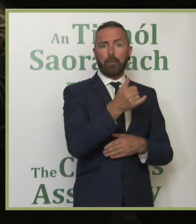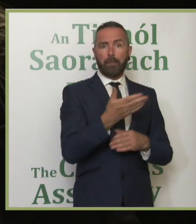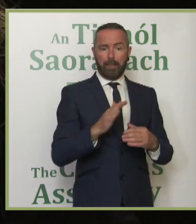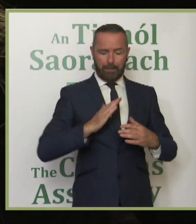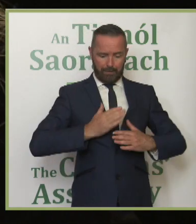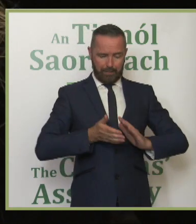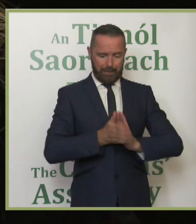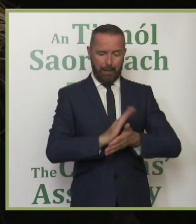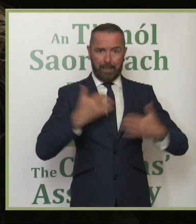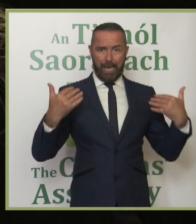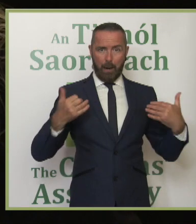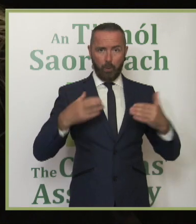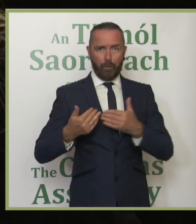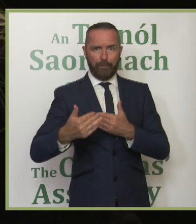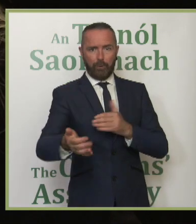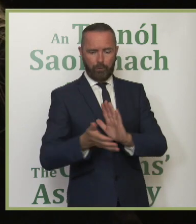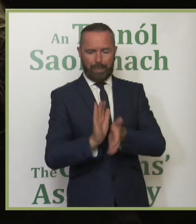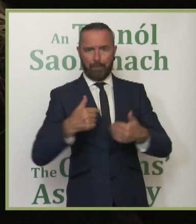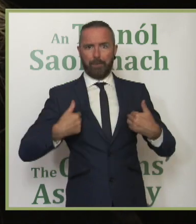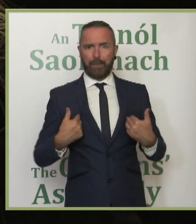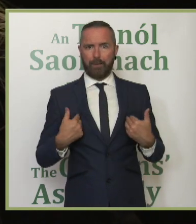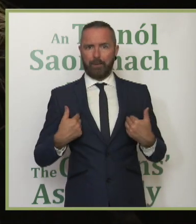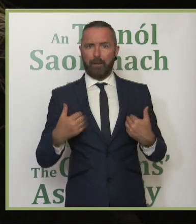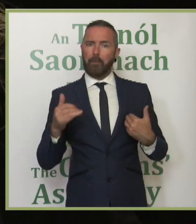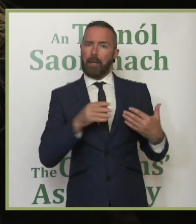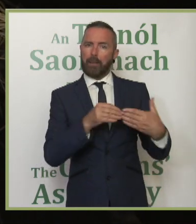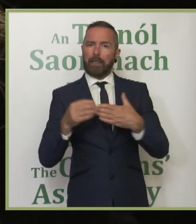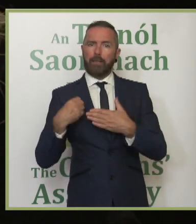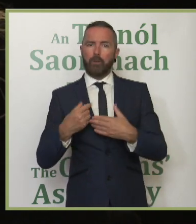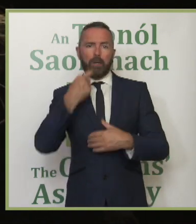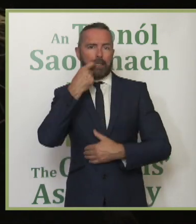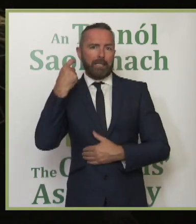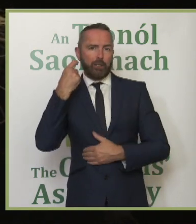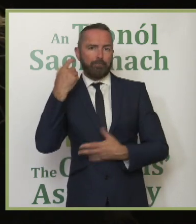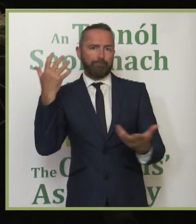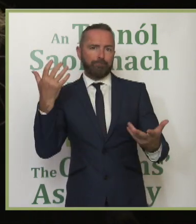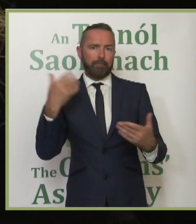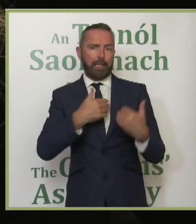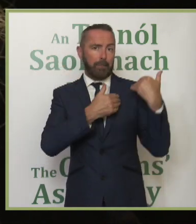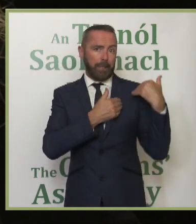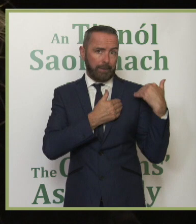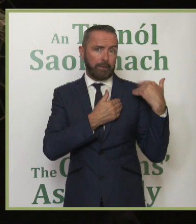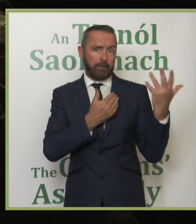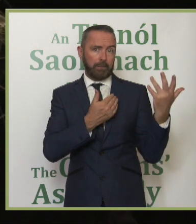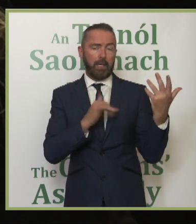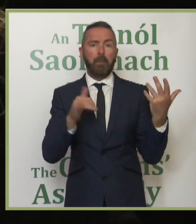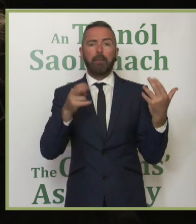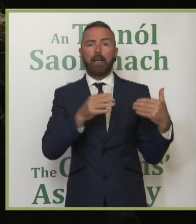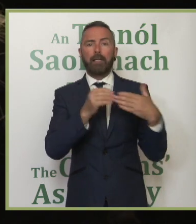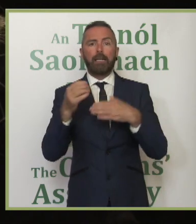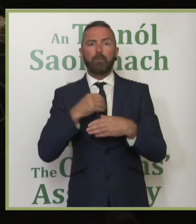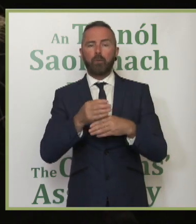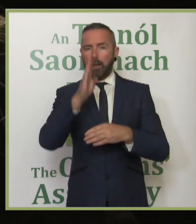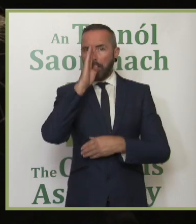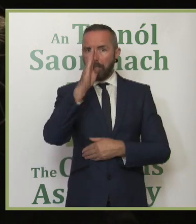damage now or down the line. It may lead to dependence. It can lead to immediate